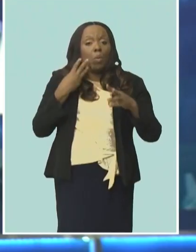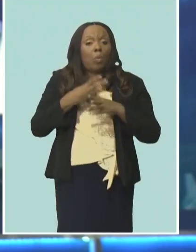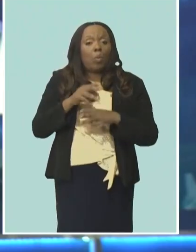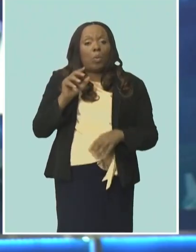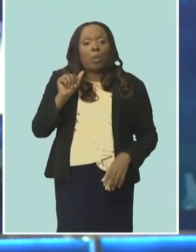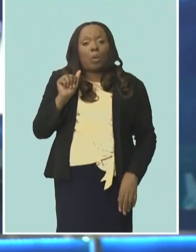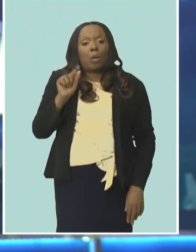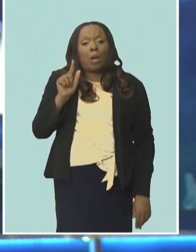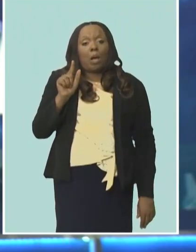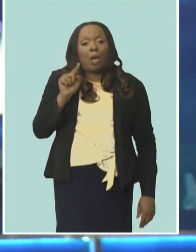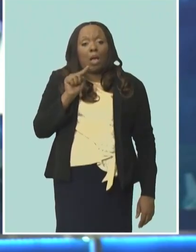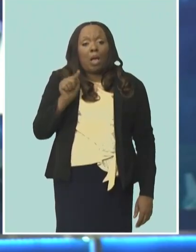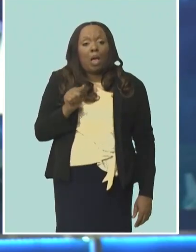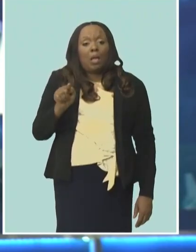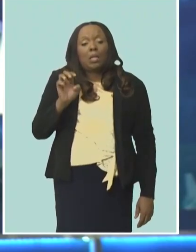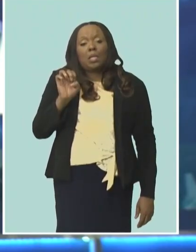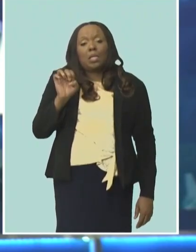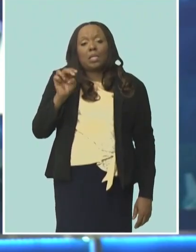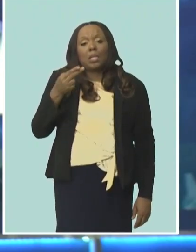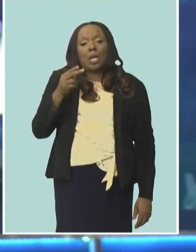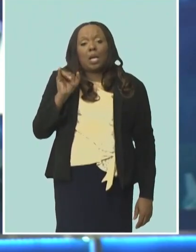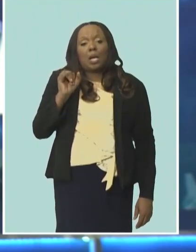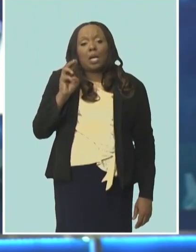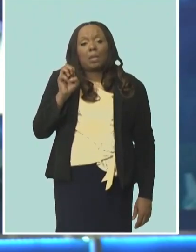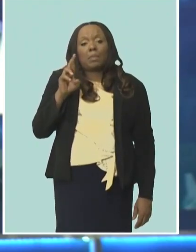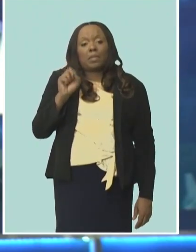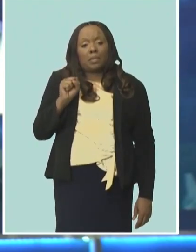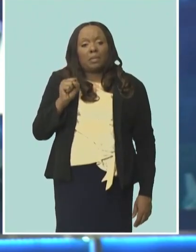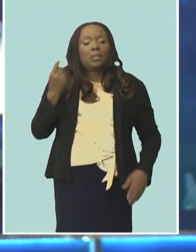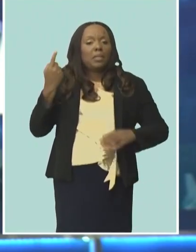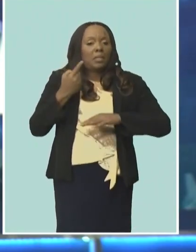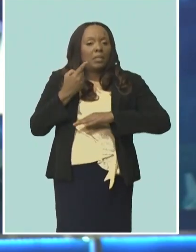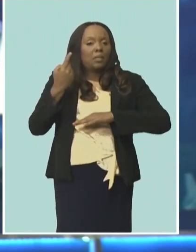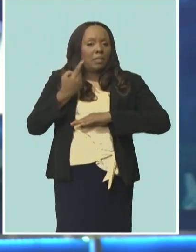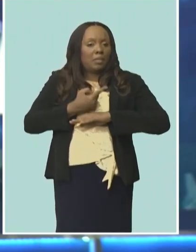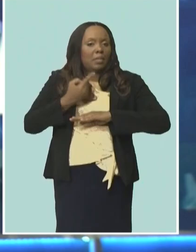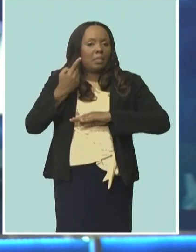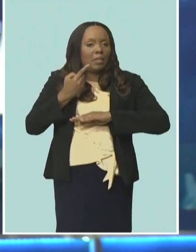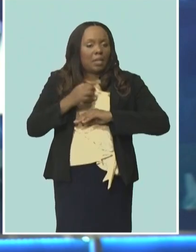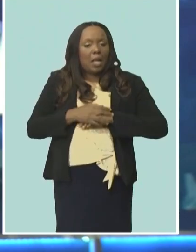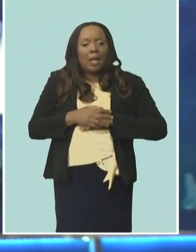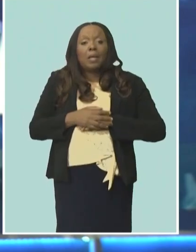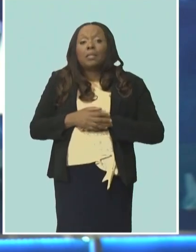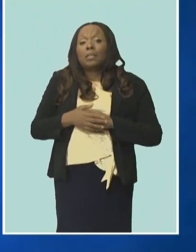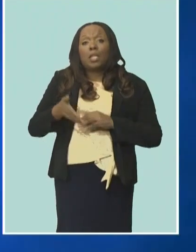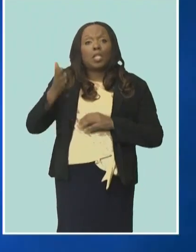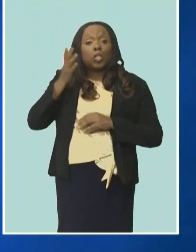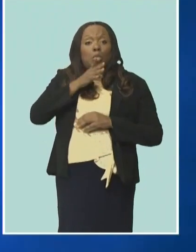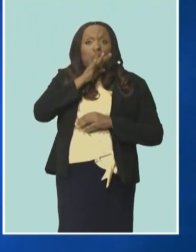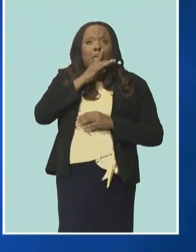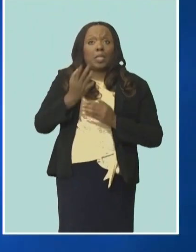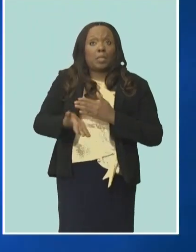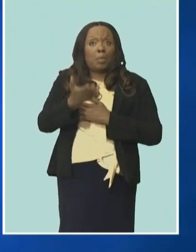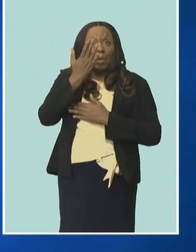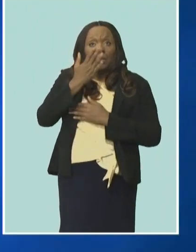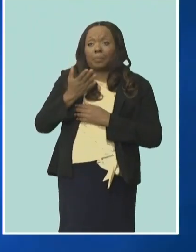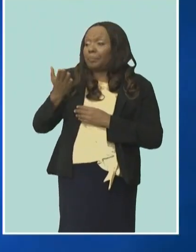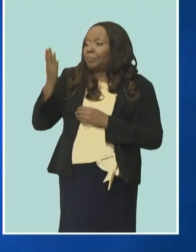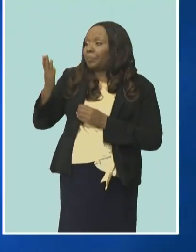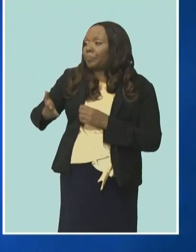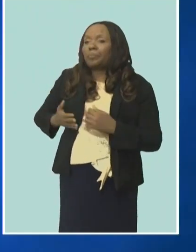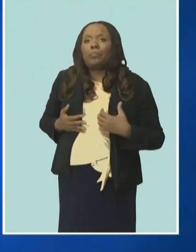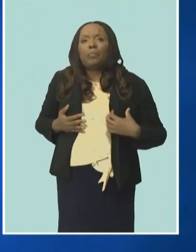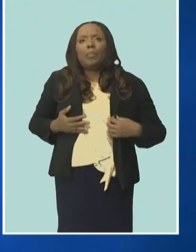About Alzheimer's. Ms. Branch was speaking as a guest on TV8's Morning Barbados. And so we always tell people what is good for